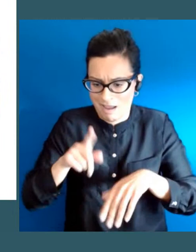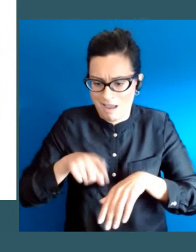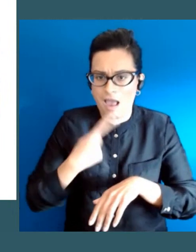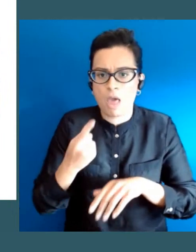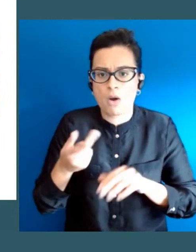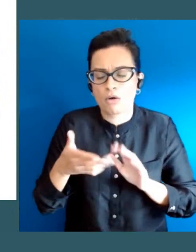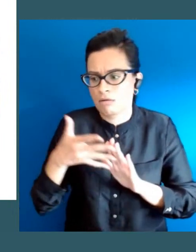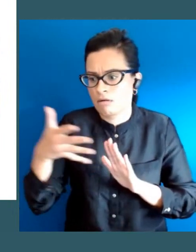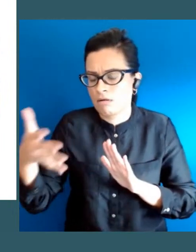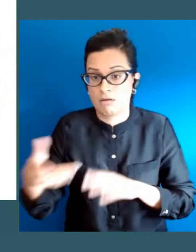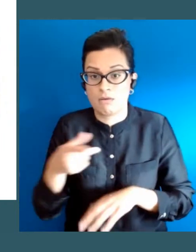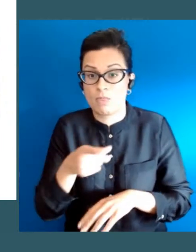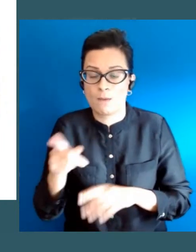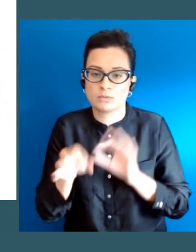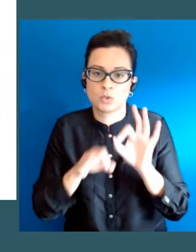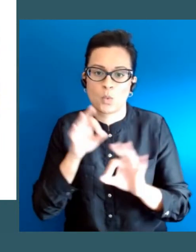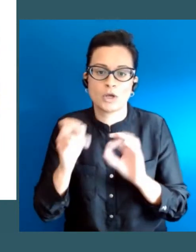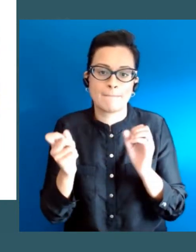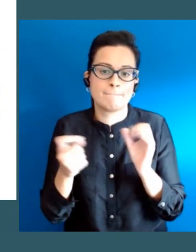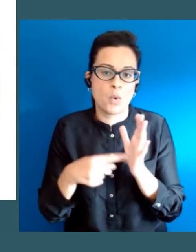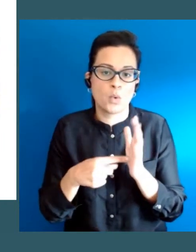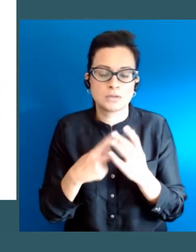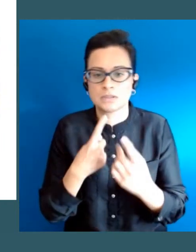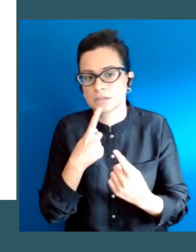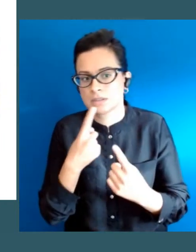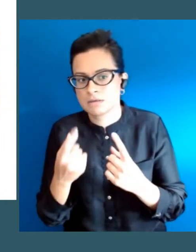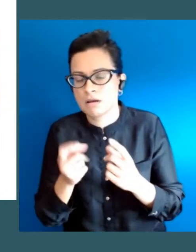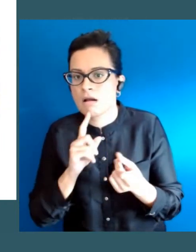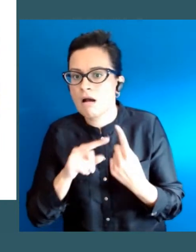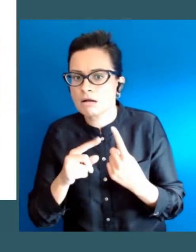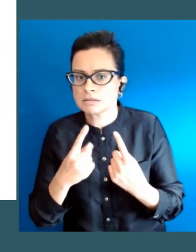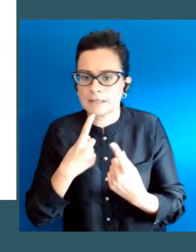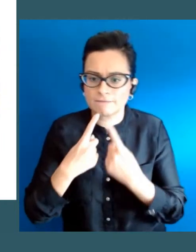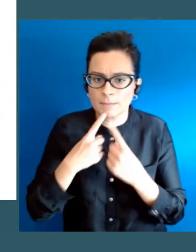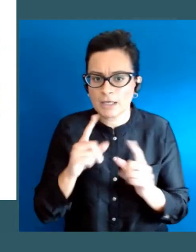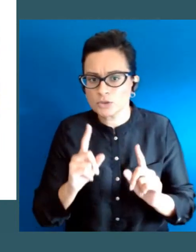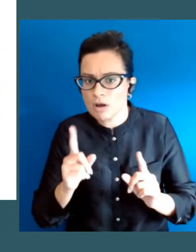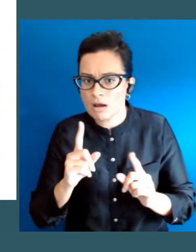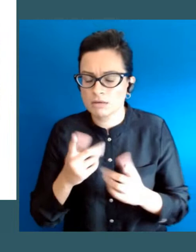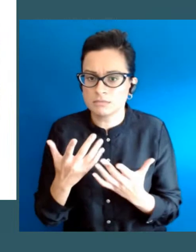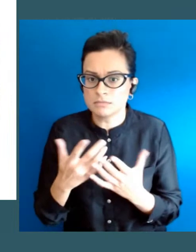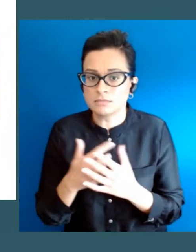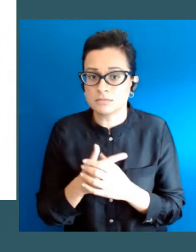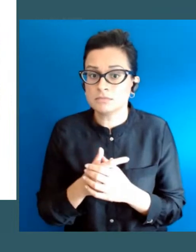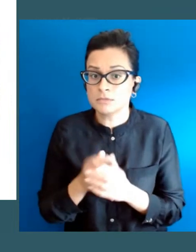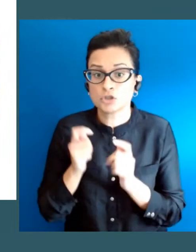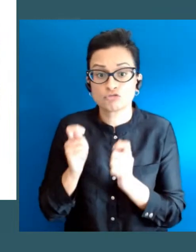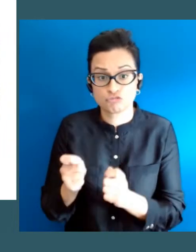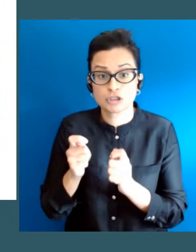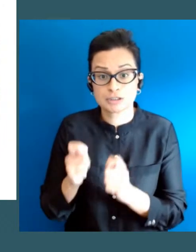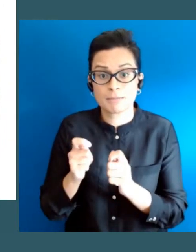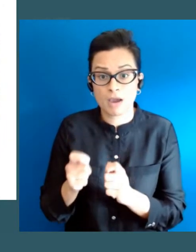important questions to find out in the future. But these treatments are going to come on board,